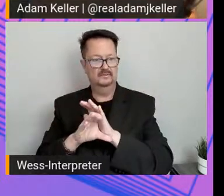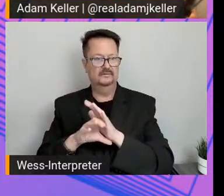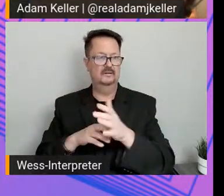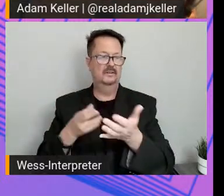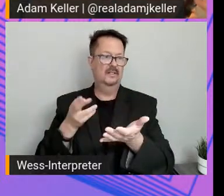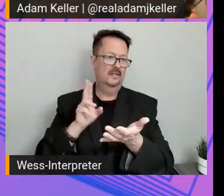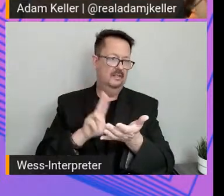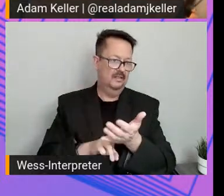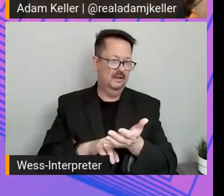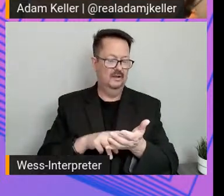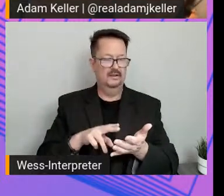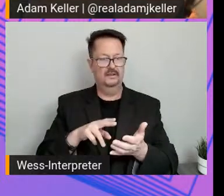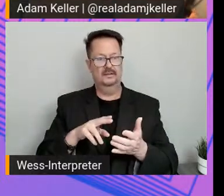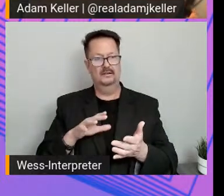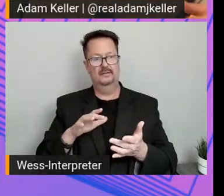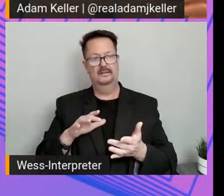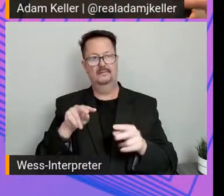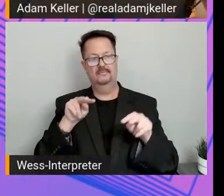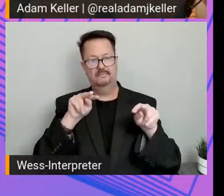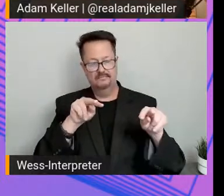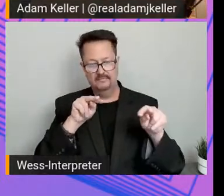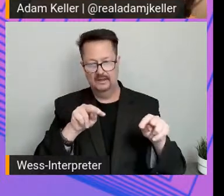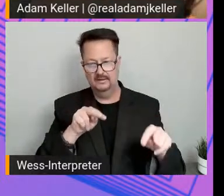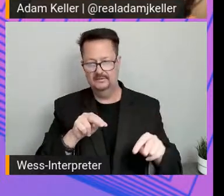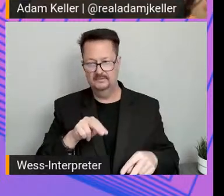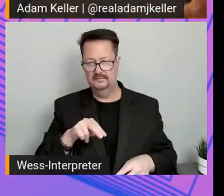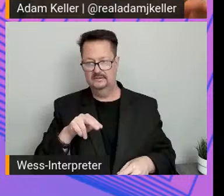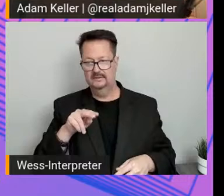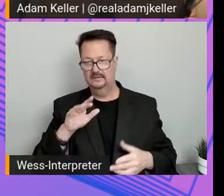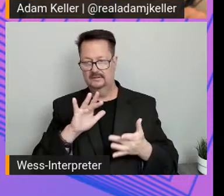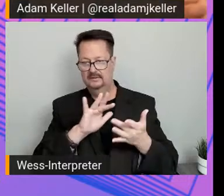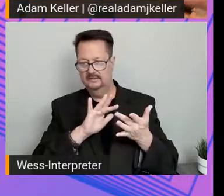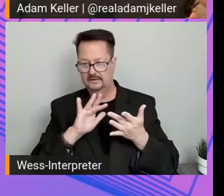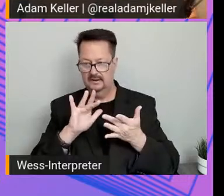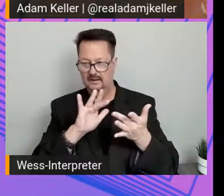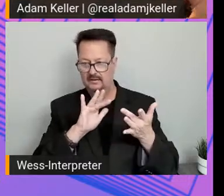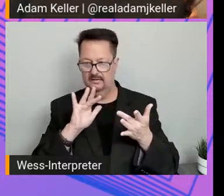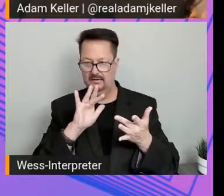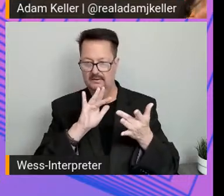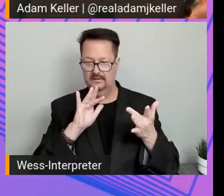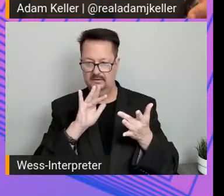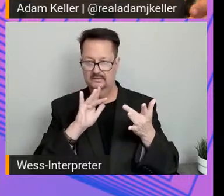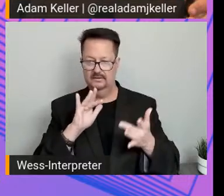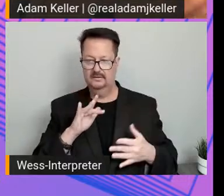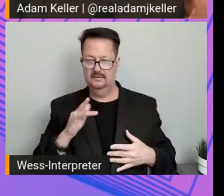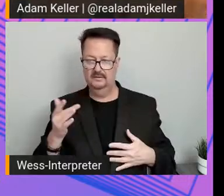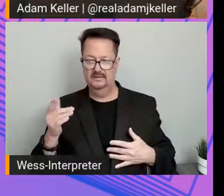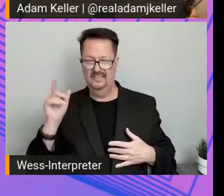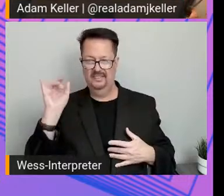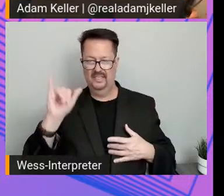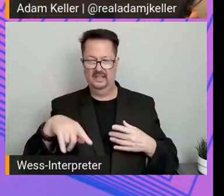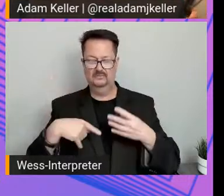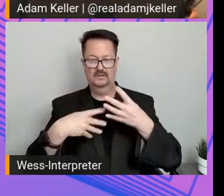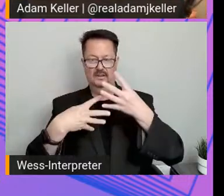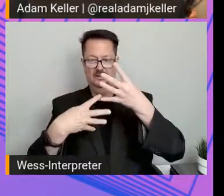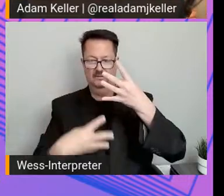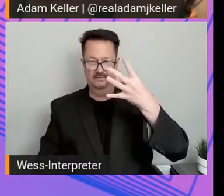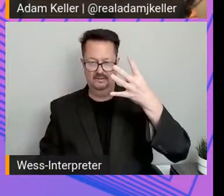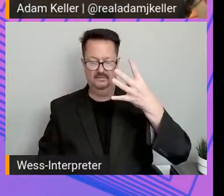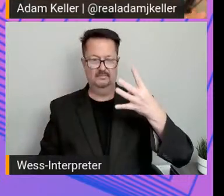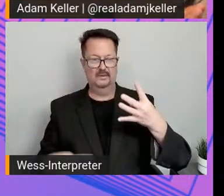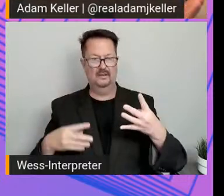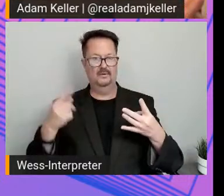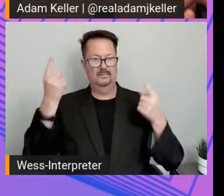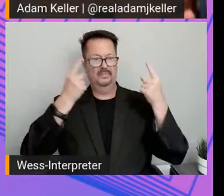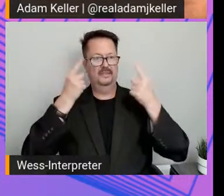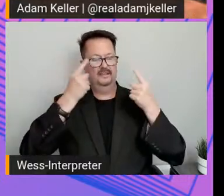monitoring, metrics, auto scaling. These are all of the things that I need to keep thinking about as I'm building my application. And